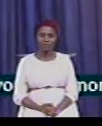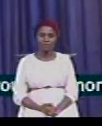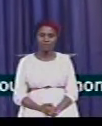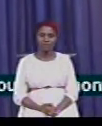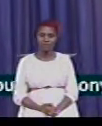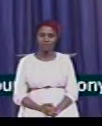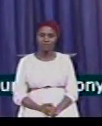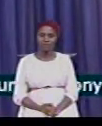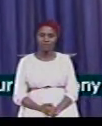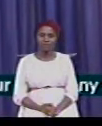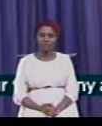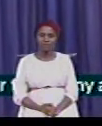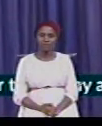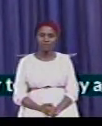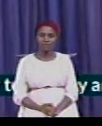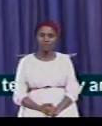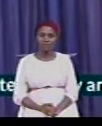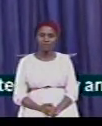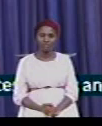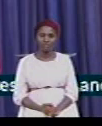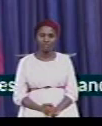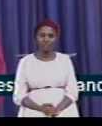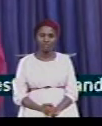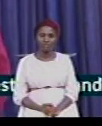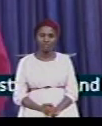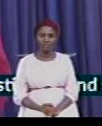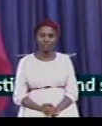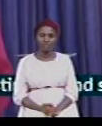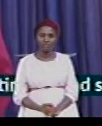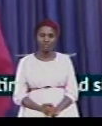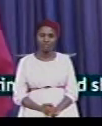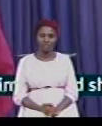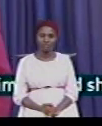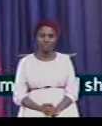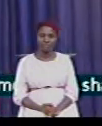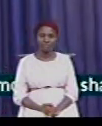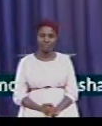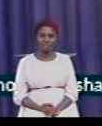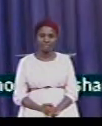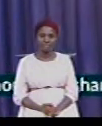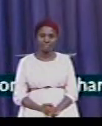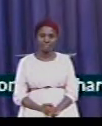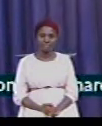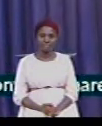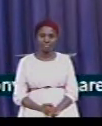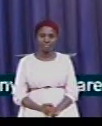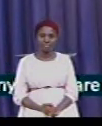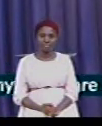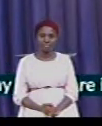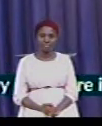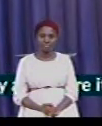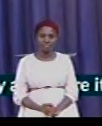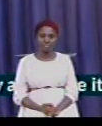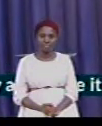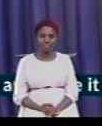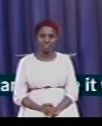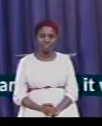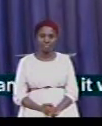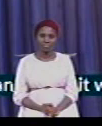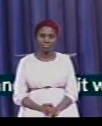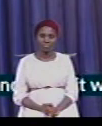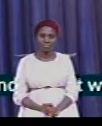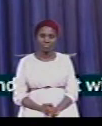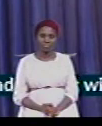Siama, me free Obwasa region from Rad District. A dear Yankupon, ya mamini.